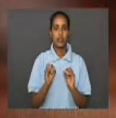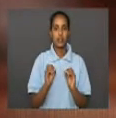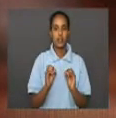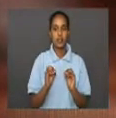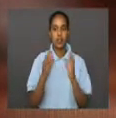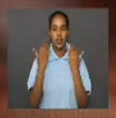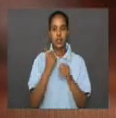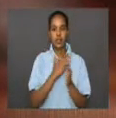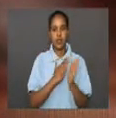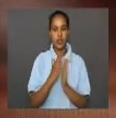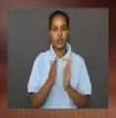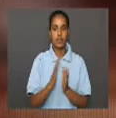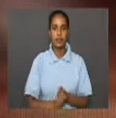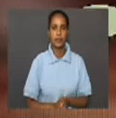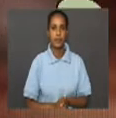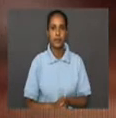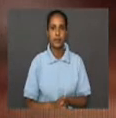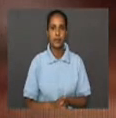Students, let's get ready.